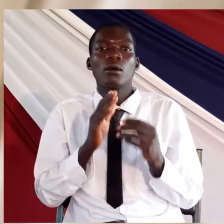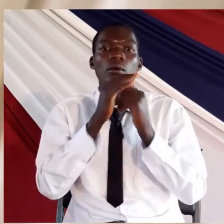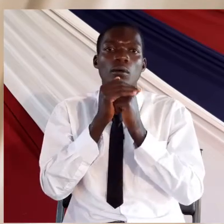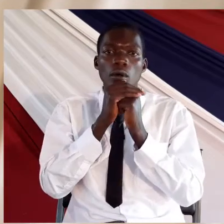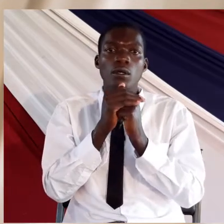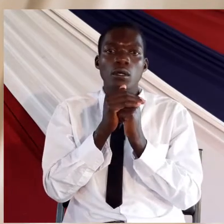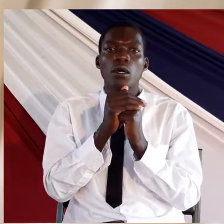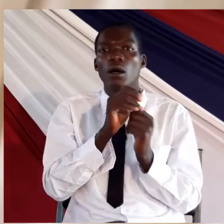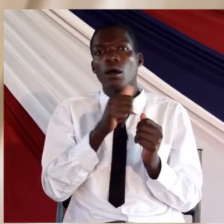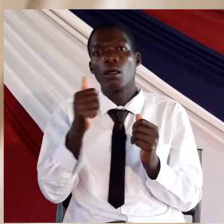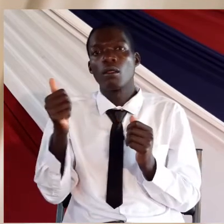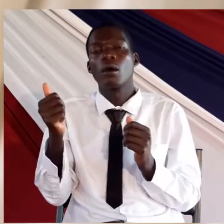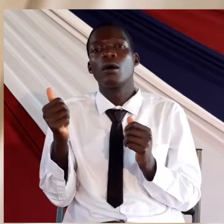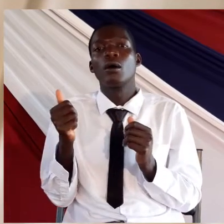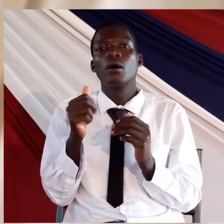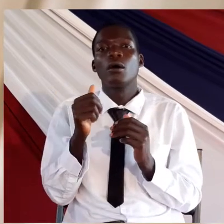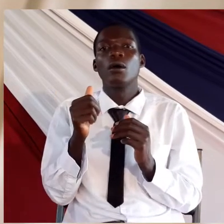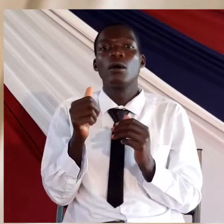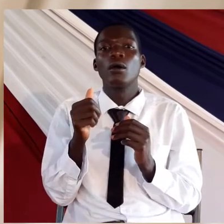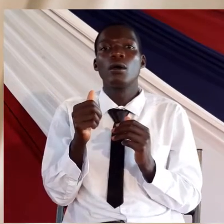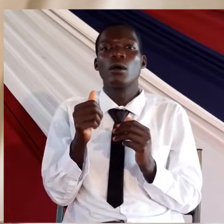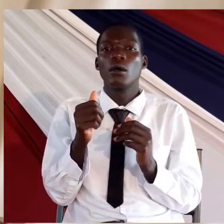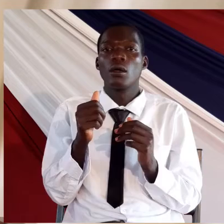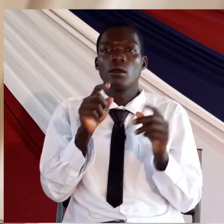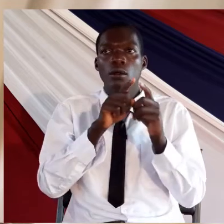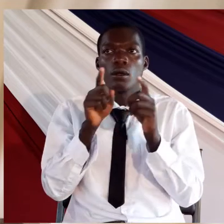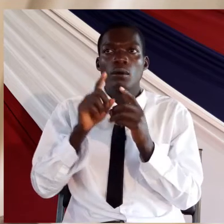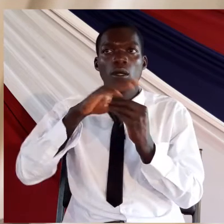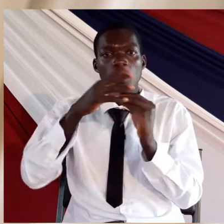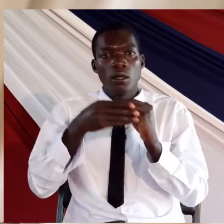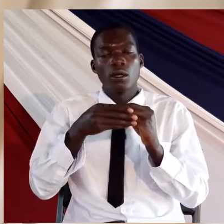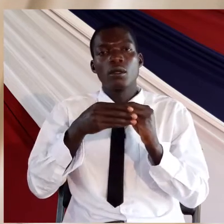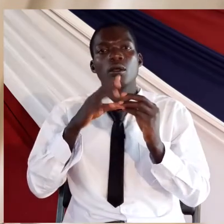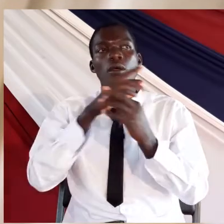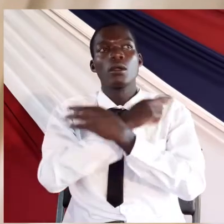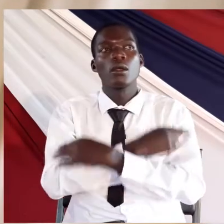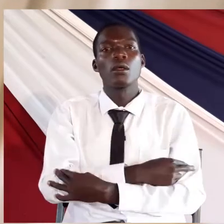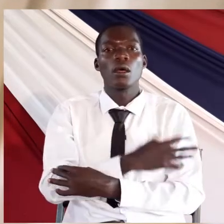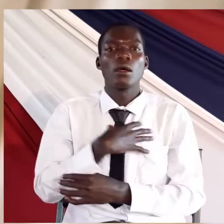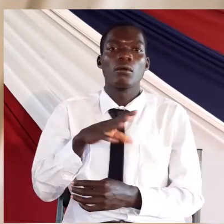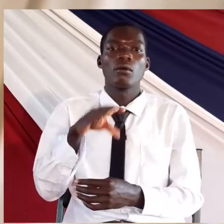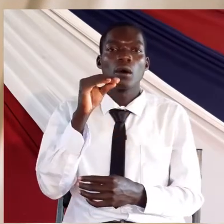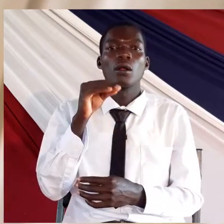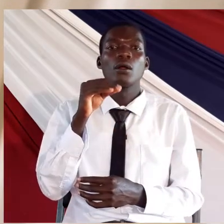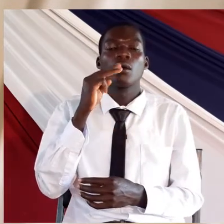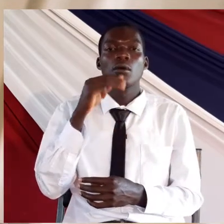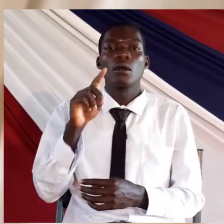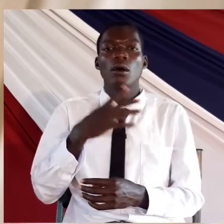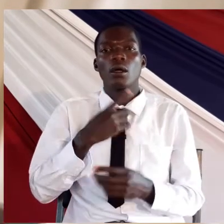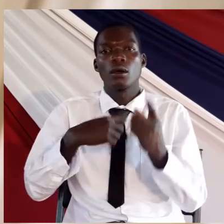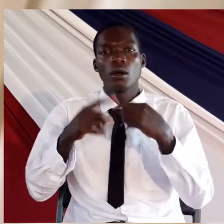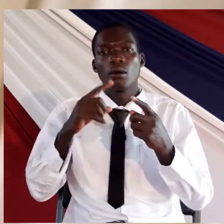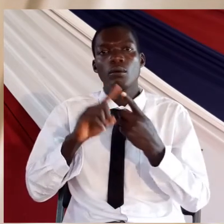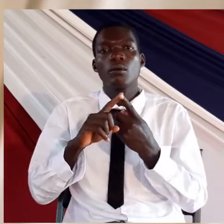of course, under the influence of the devil. Yes. So he creates rest mm-hmm. by himself mm-hmm. and then determines